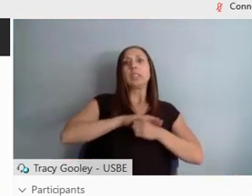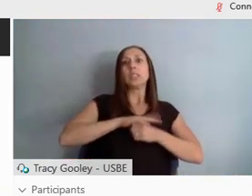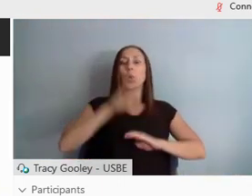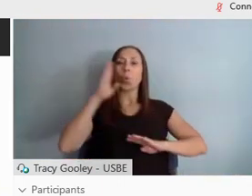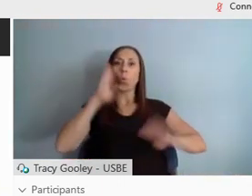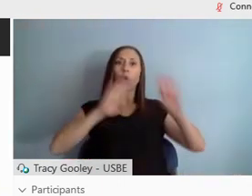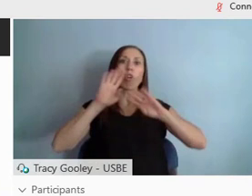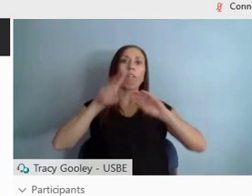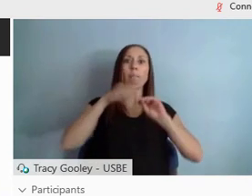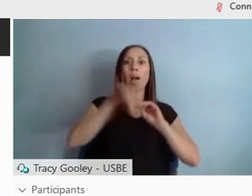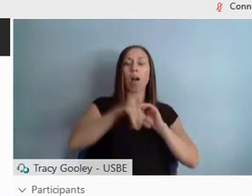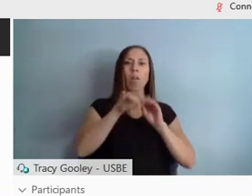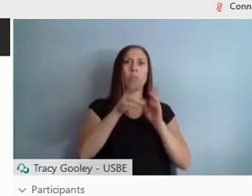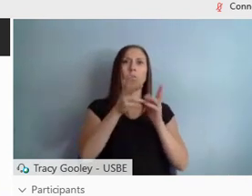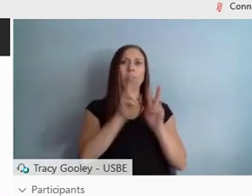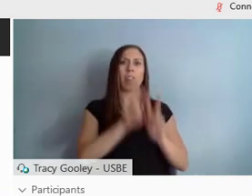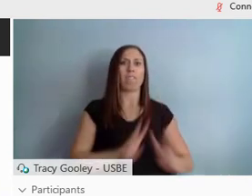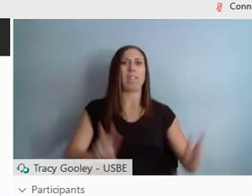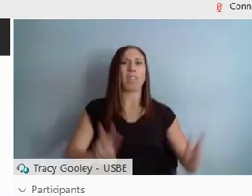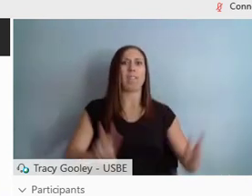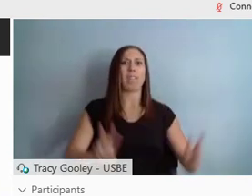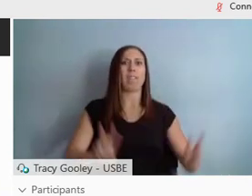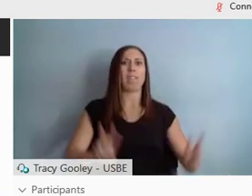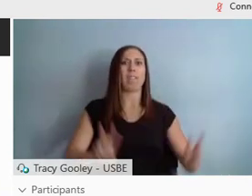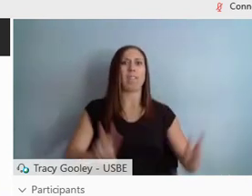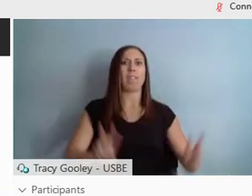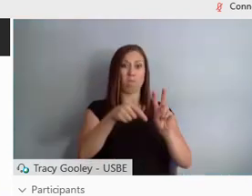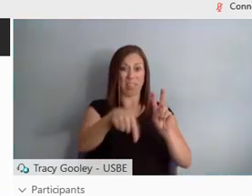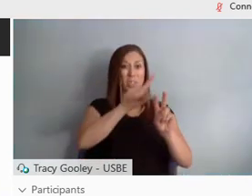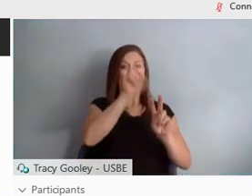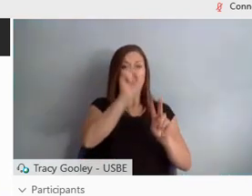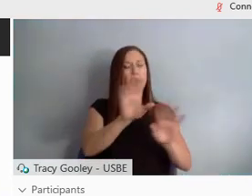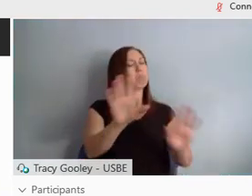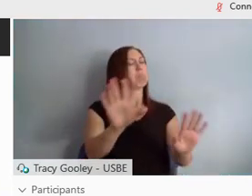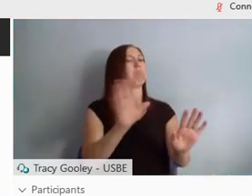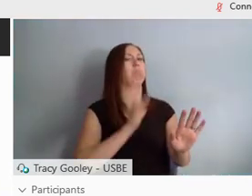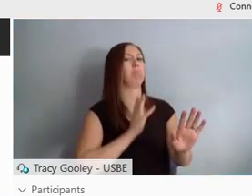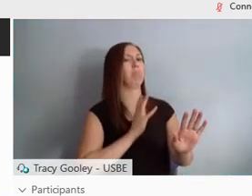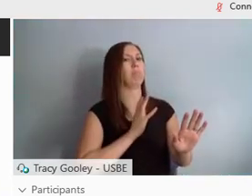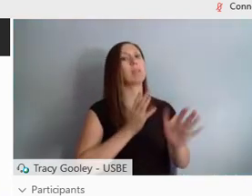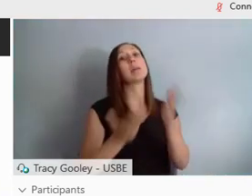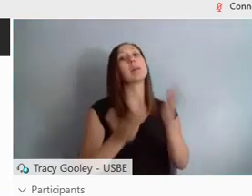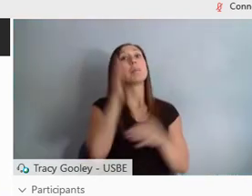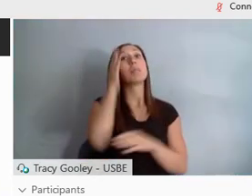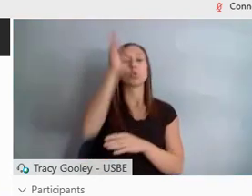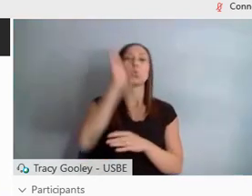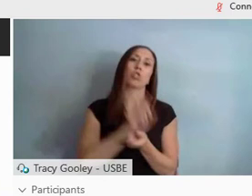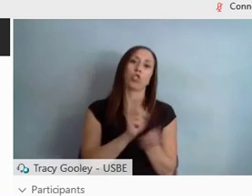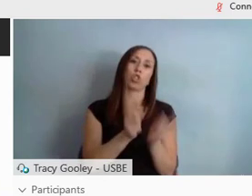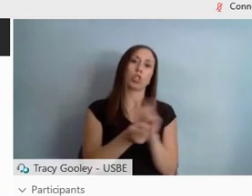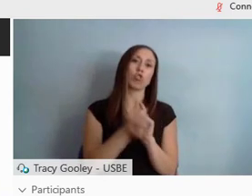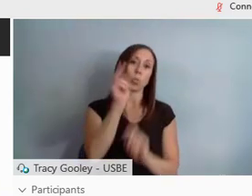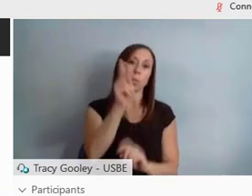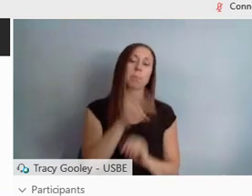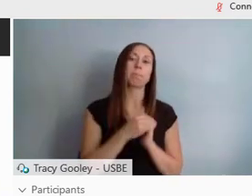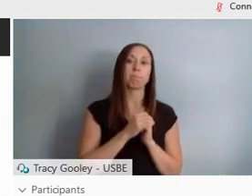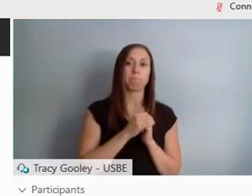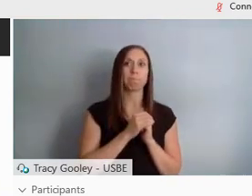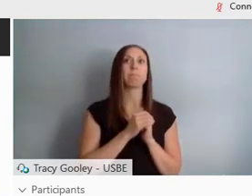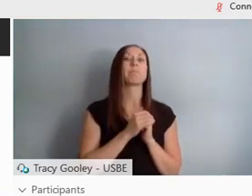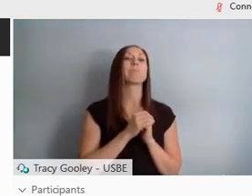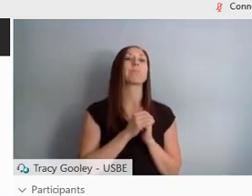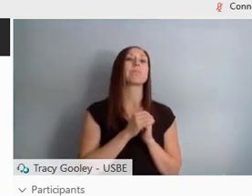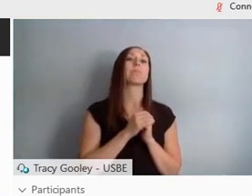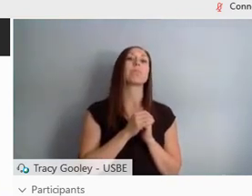about the value of points for this question. Just know that it might change in the future, okay? There